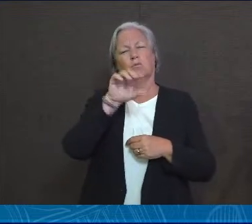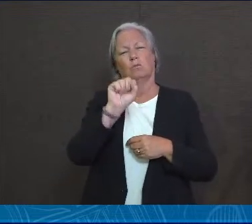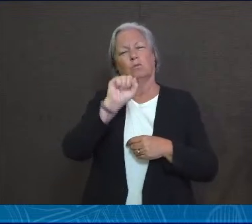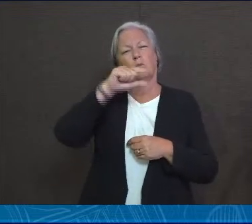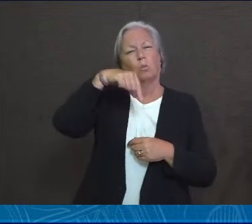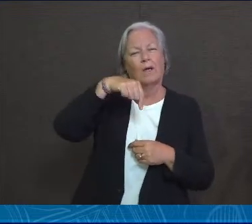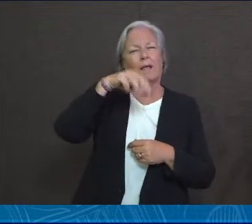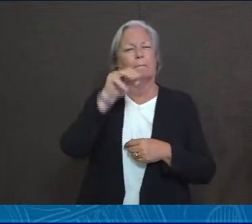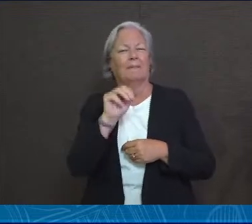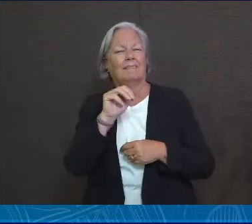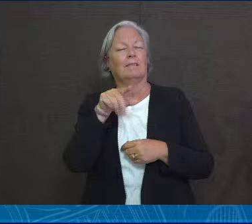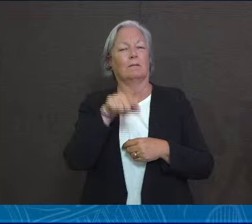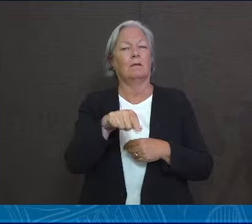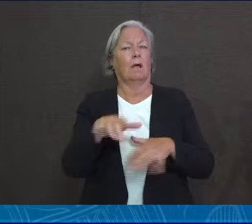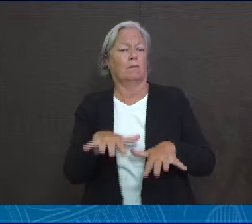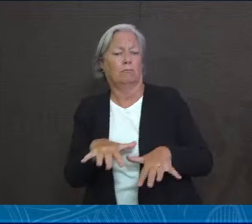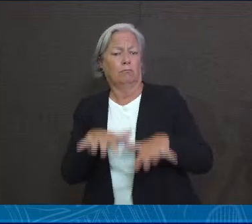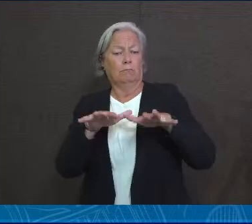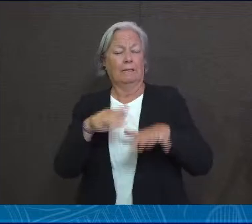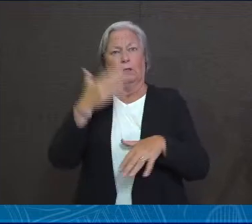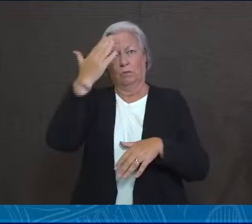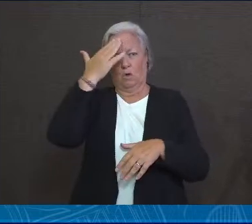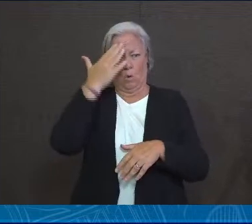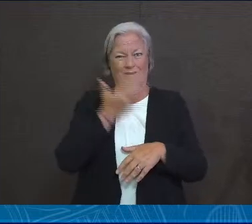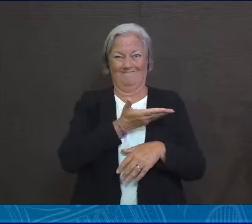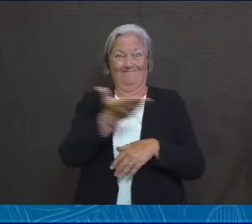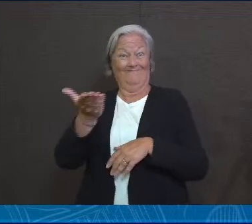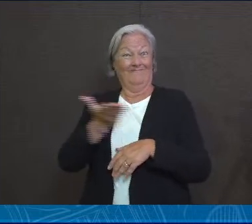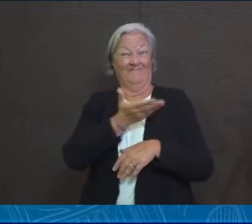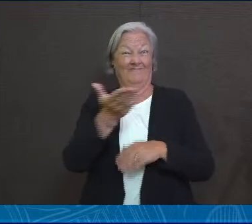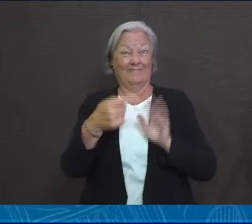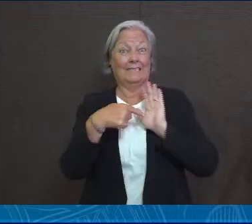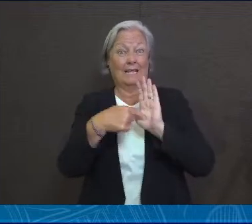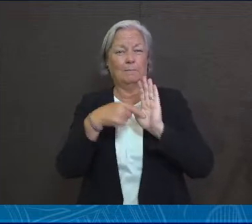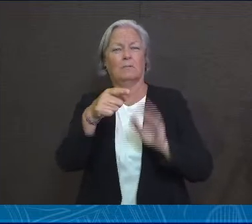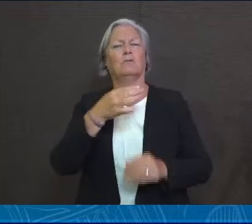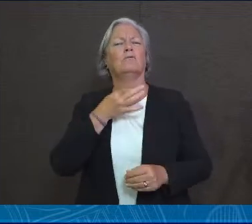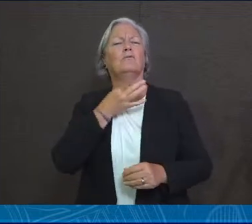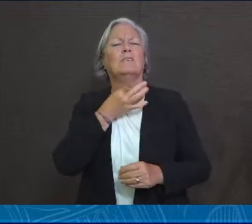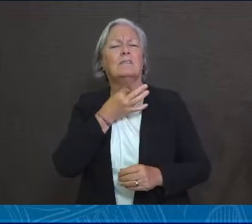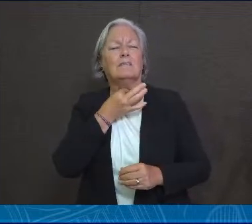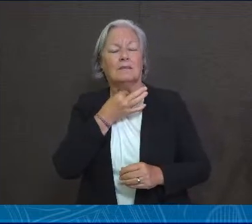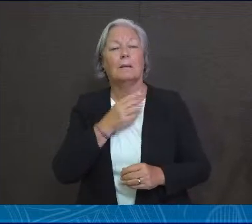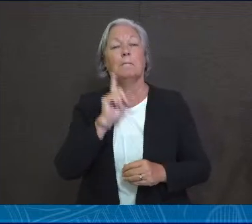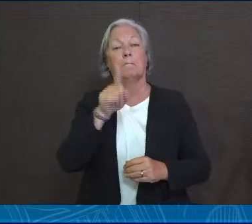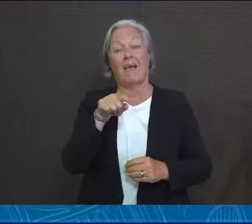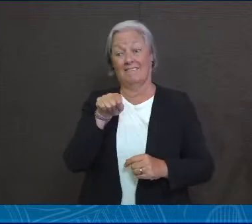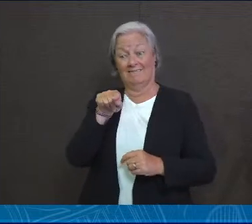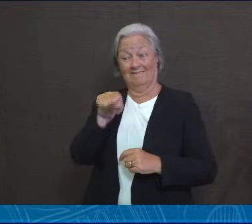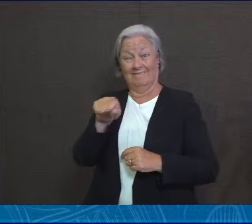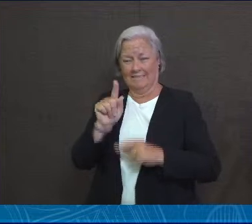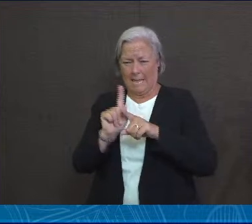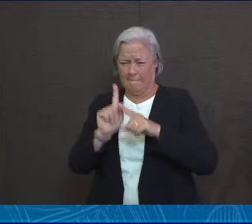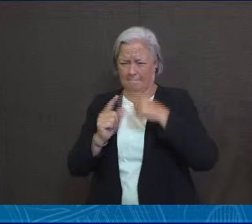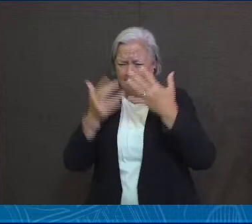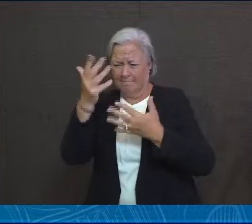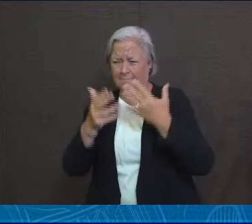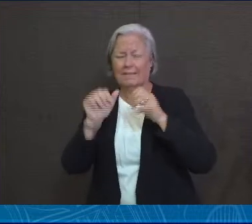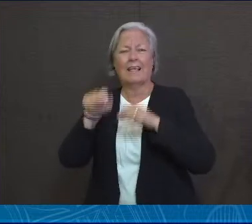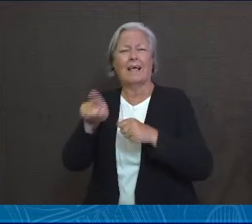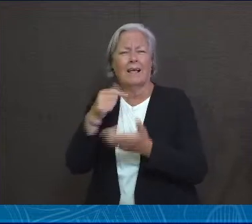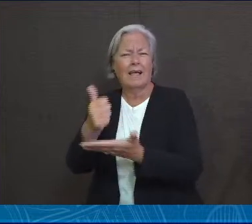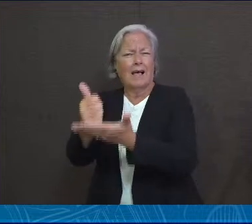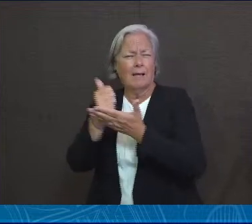flooding, multi-flood risk. The tool is unique in that it allows us to understand multi-flood risks from riverine,